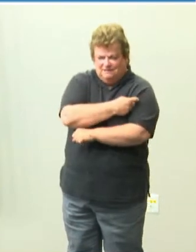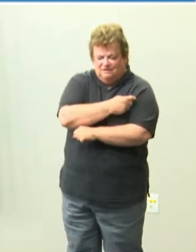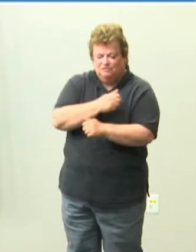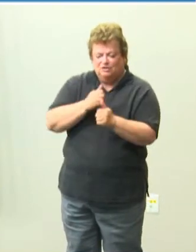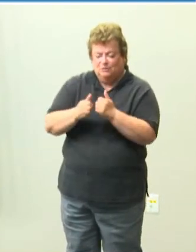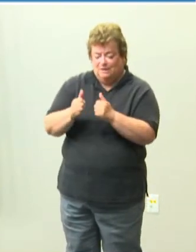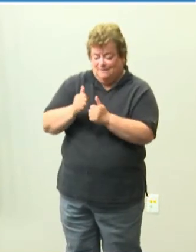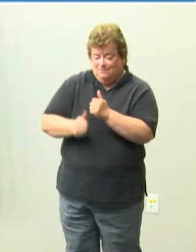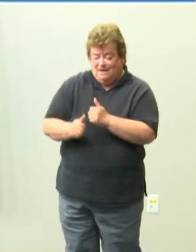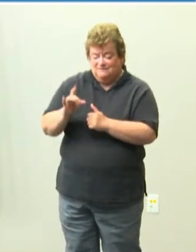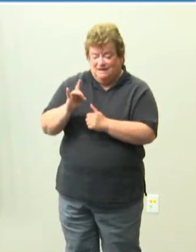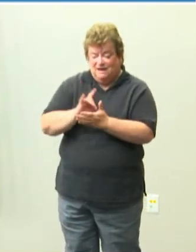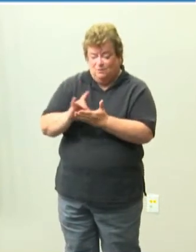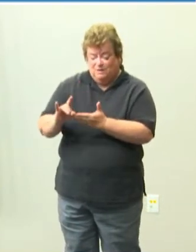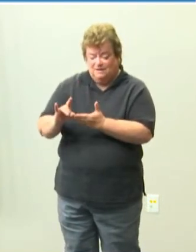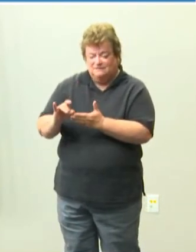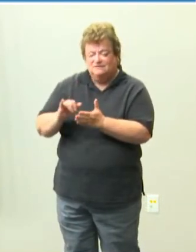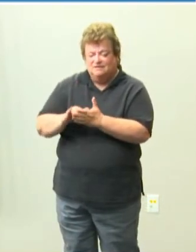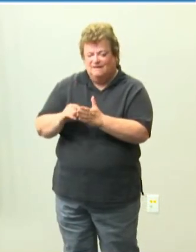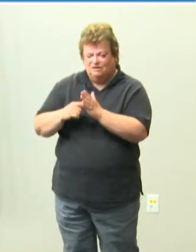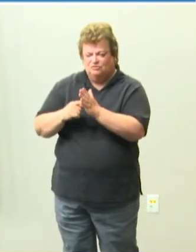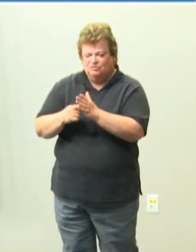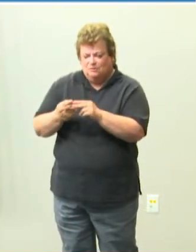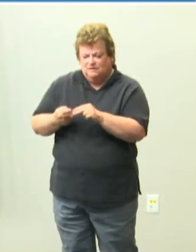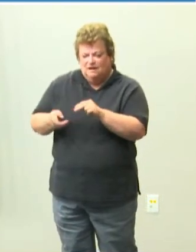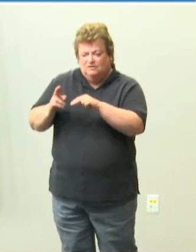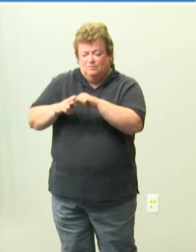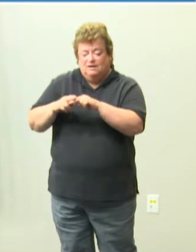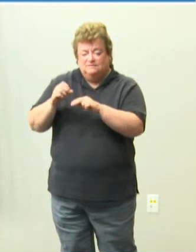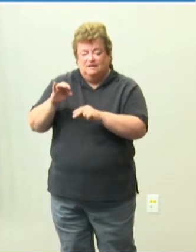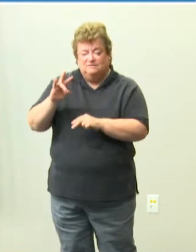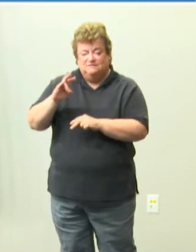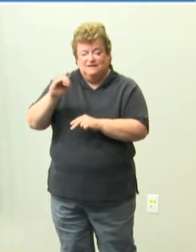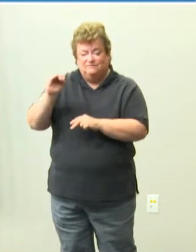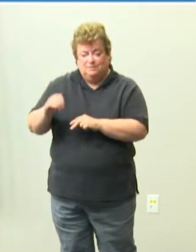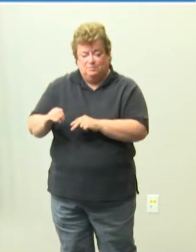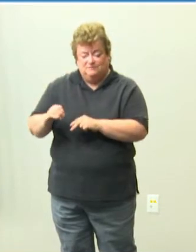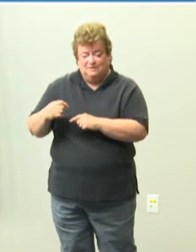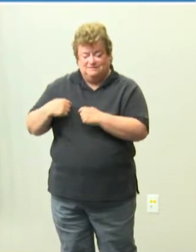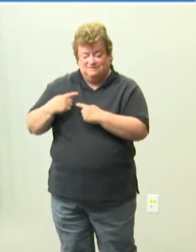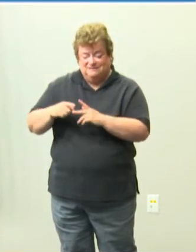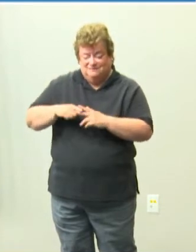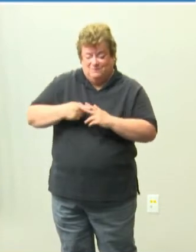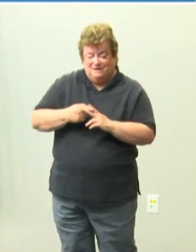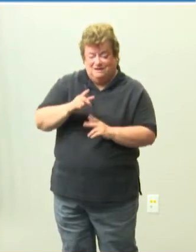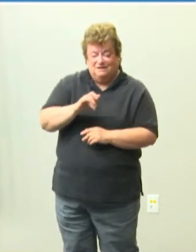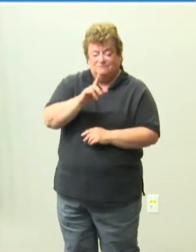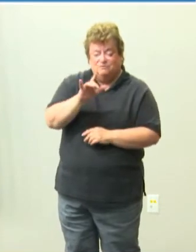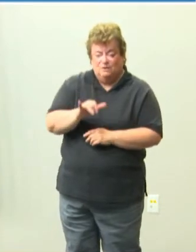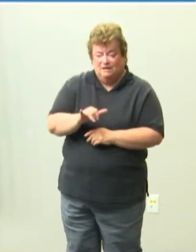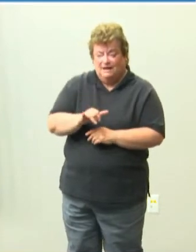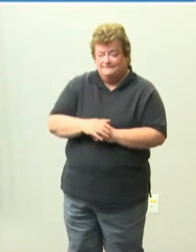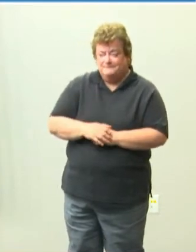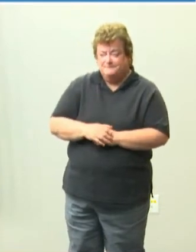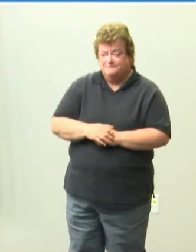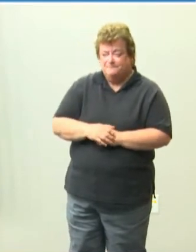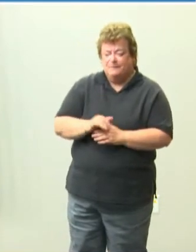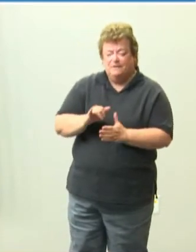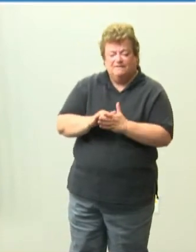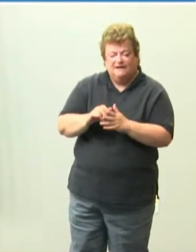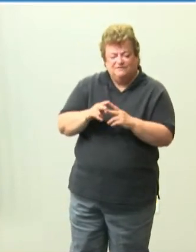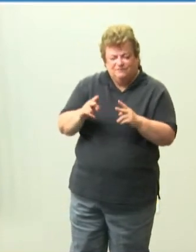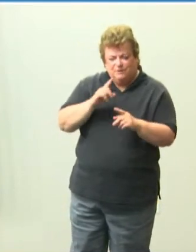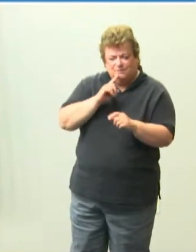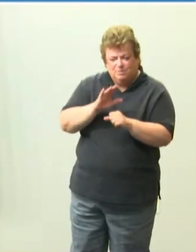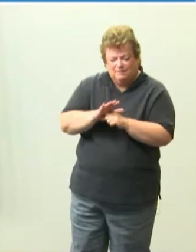8 weeks. That reflects an increase of nearly 70% since the beginning of July. This is very promising,